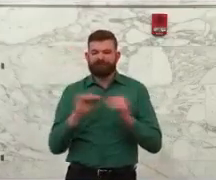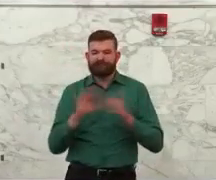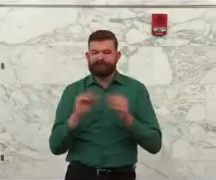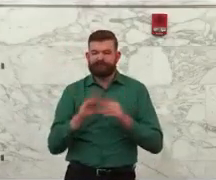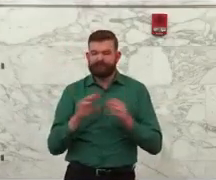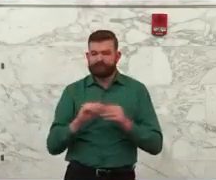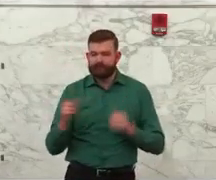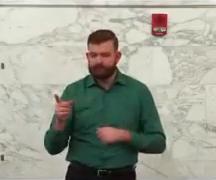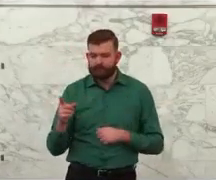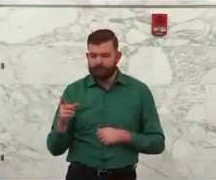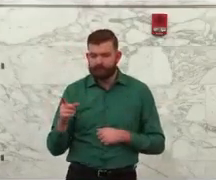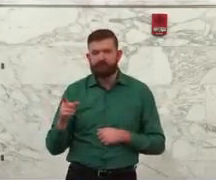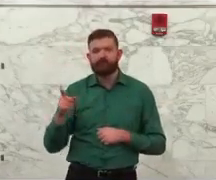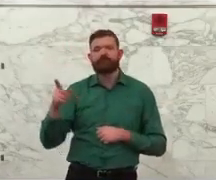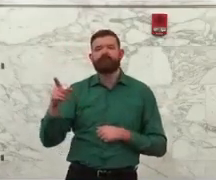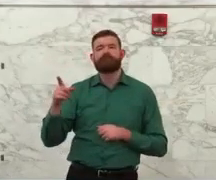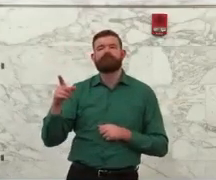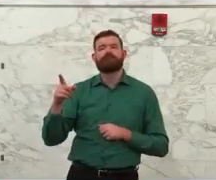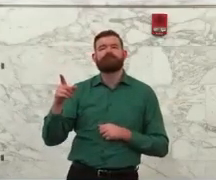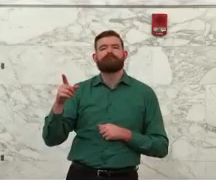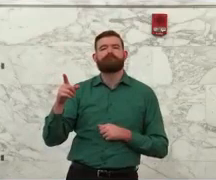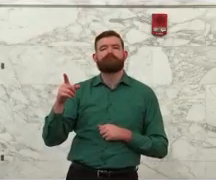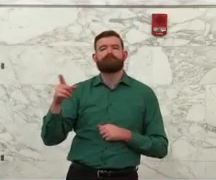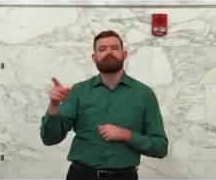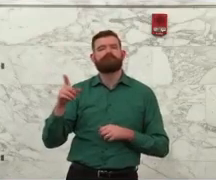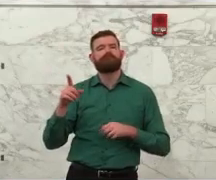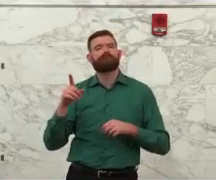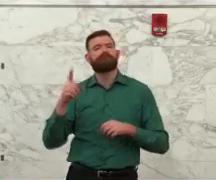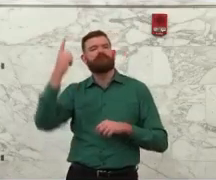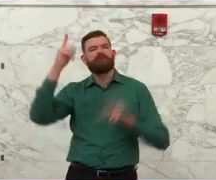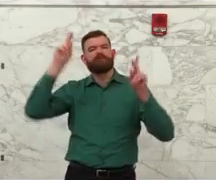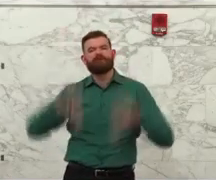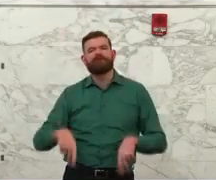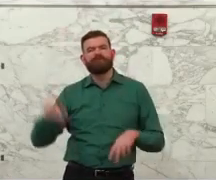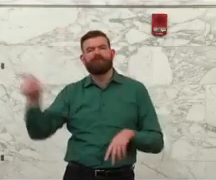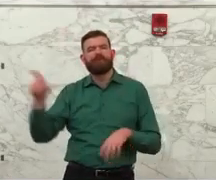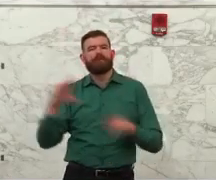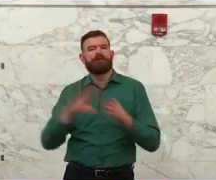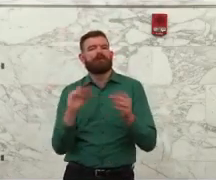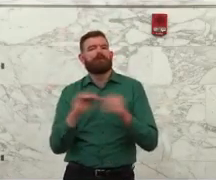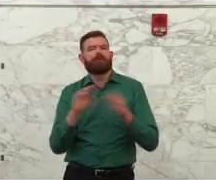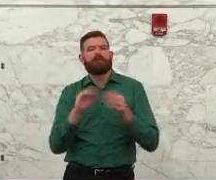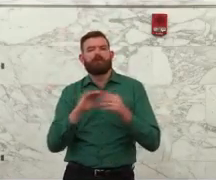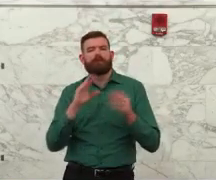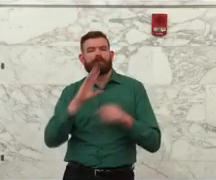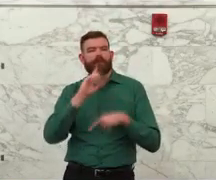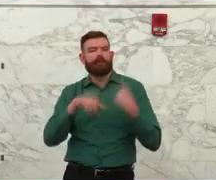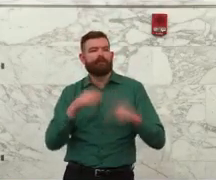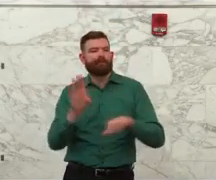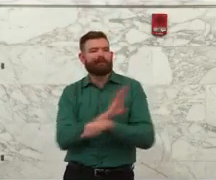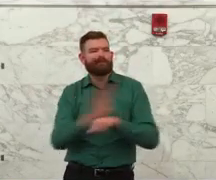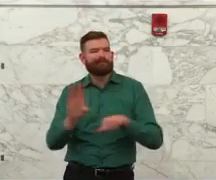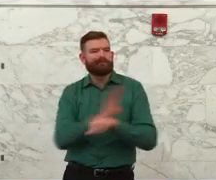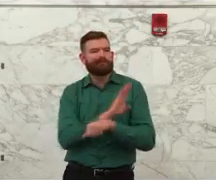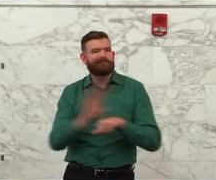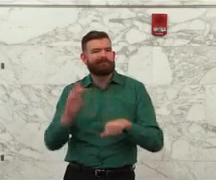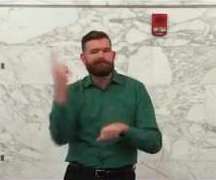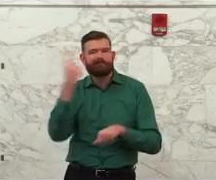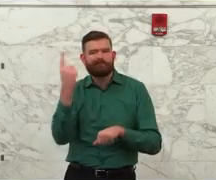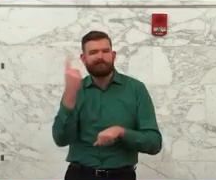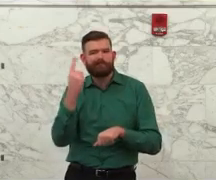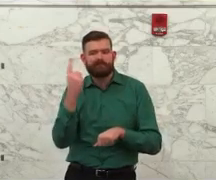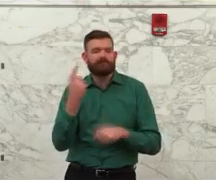that. That may be I'll just say to my team, getting him back at the table with us, getting his perspective, I think may be valuable. Dante, please, do you